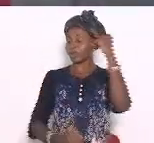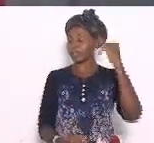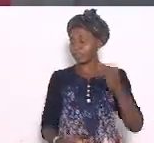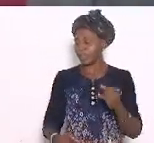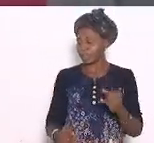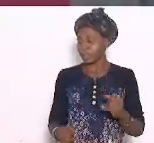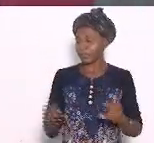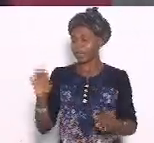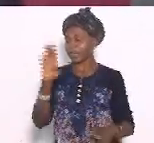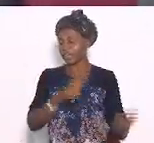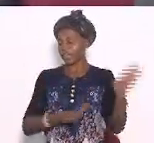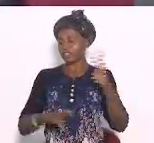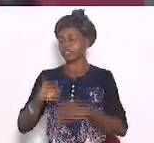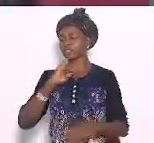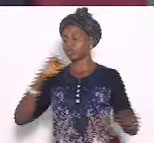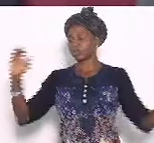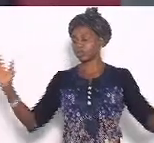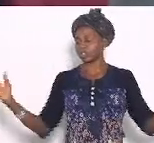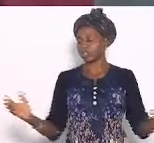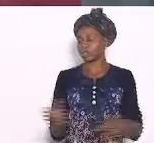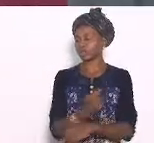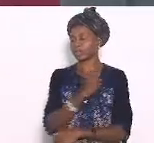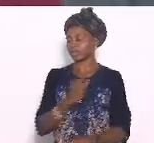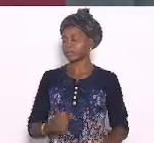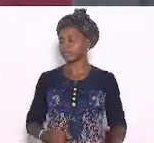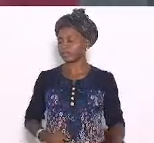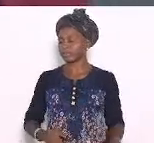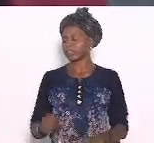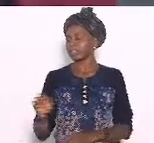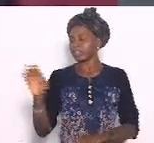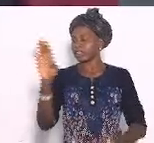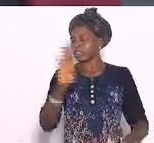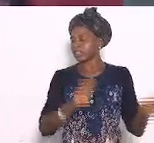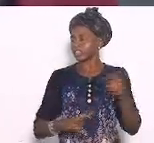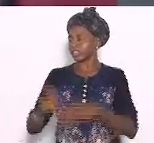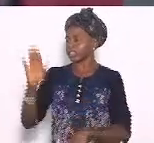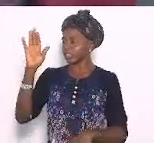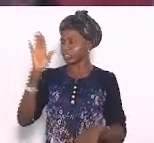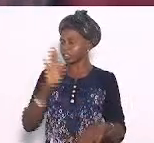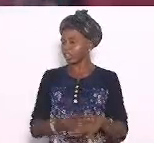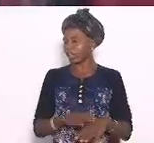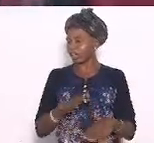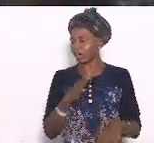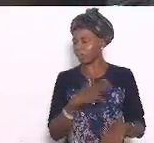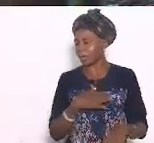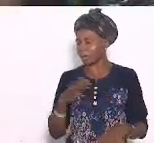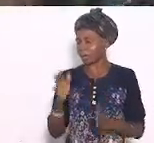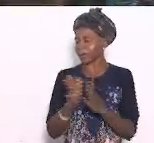is is is on my